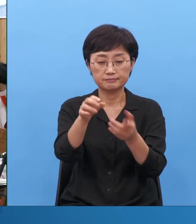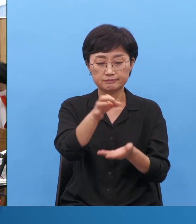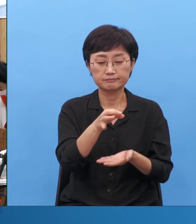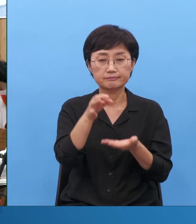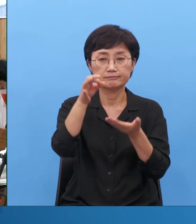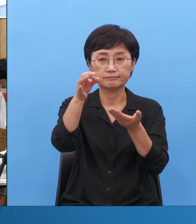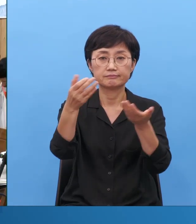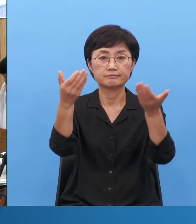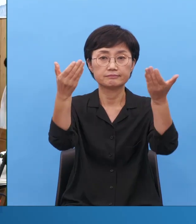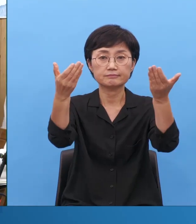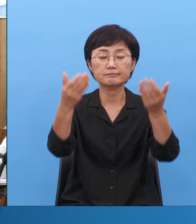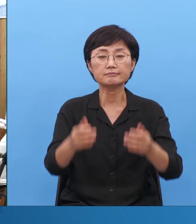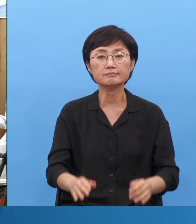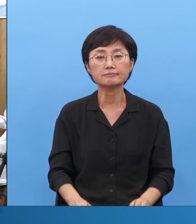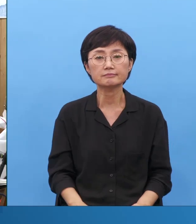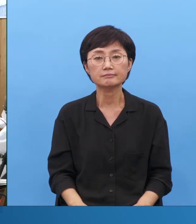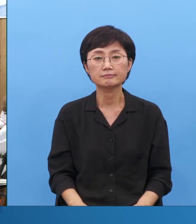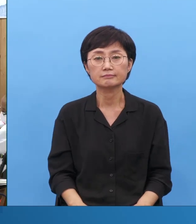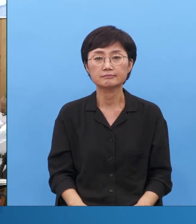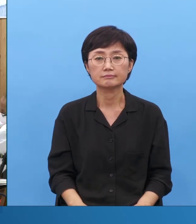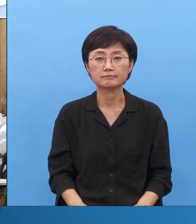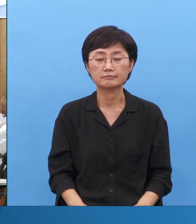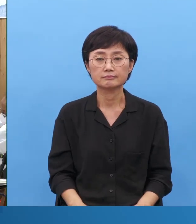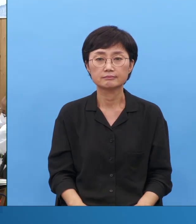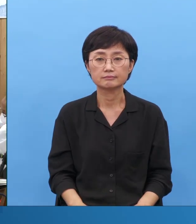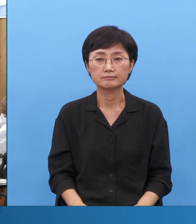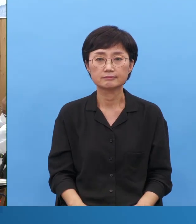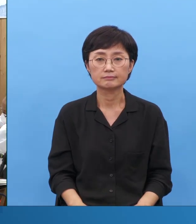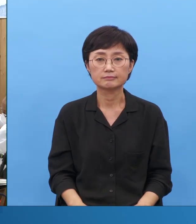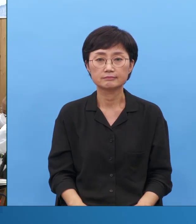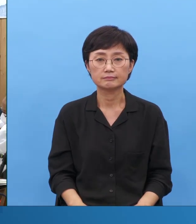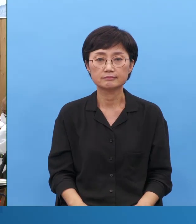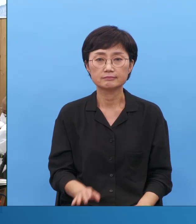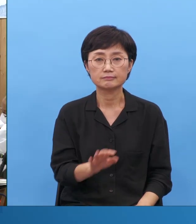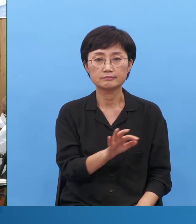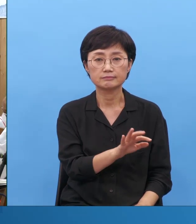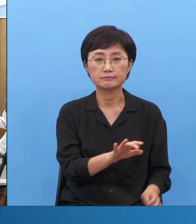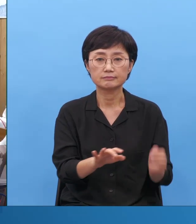hymn number 84 as we give our prepared offerings to the Lord.